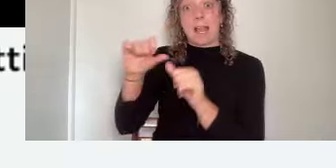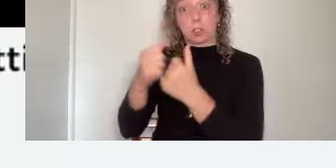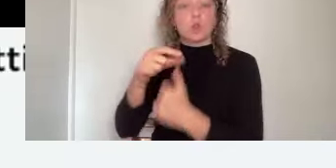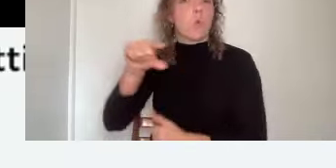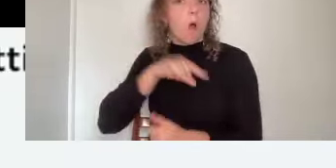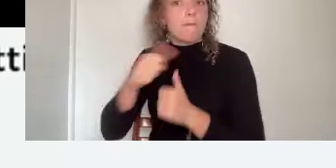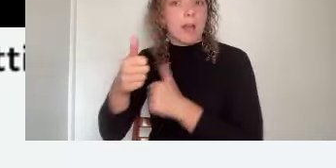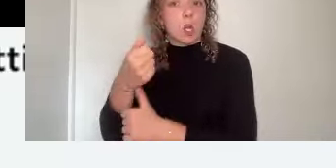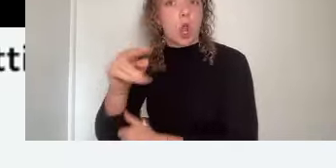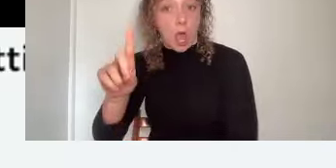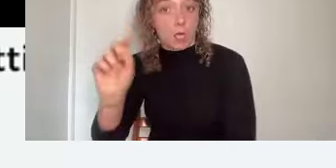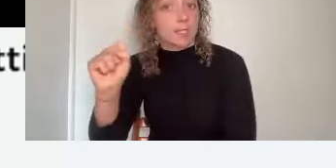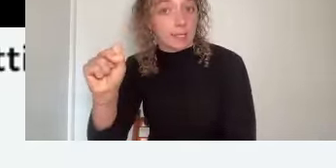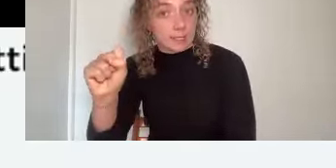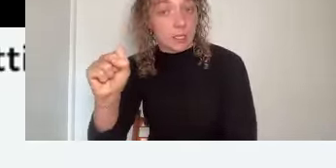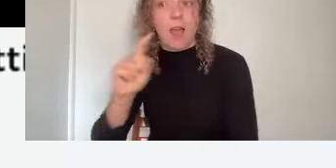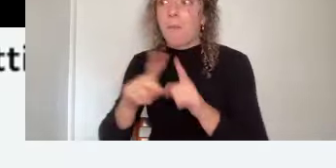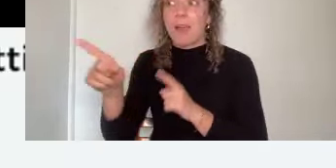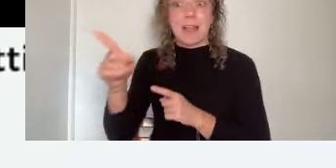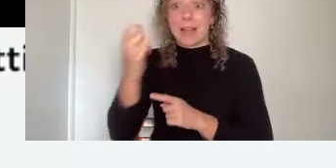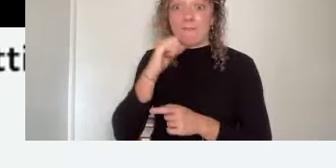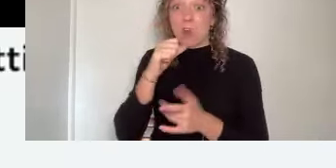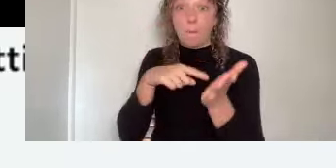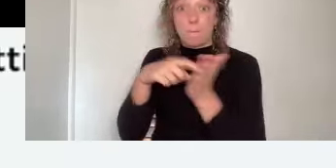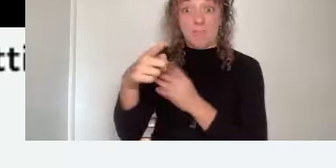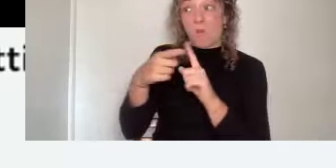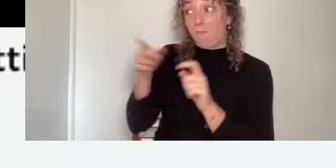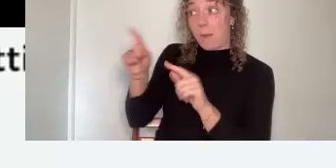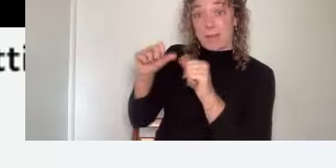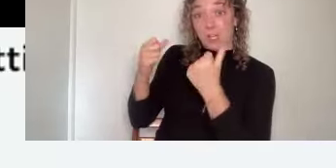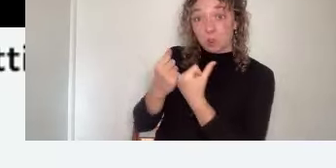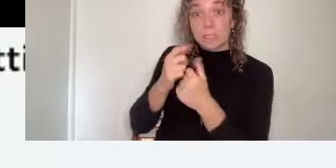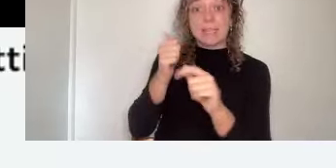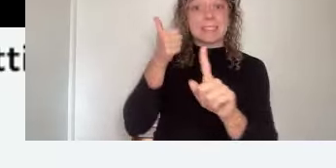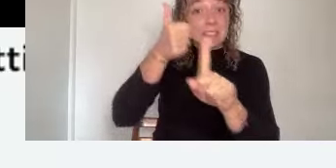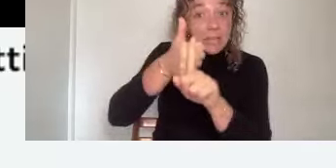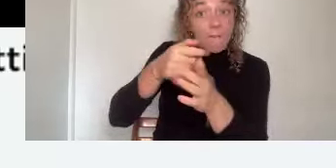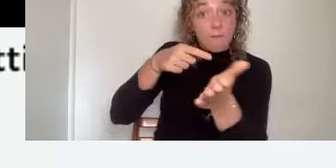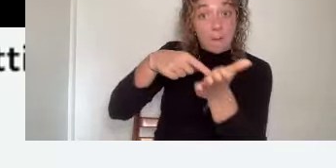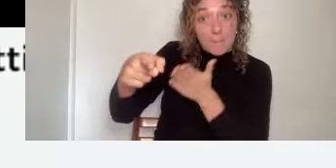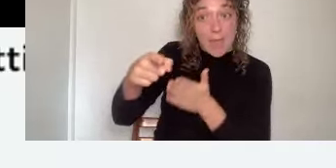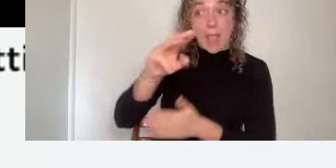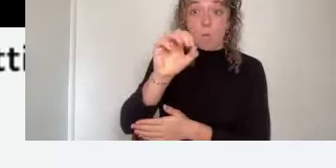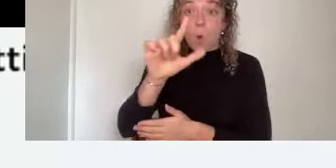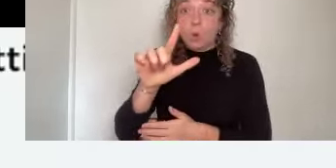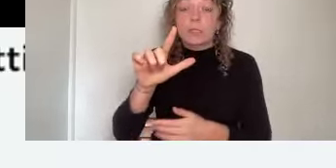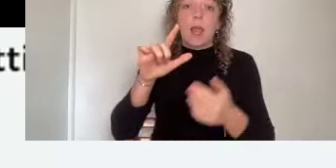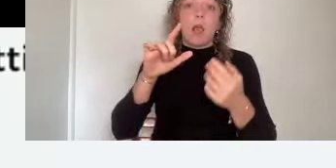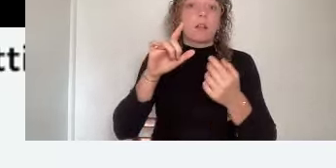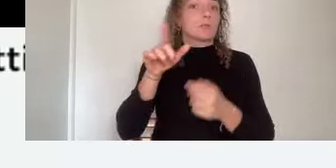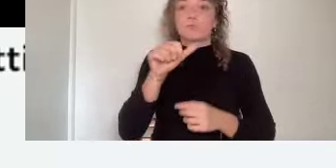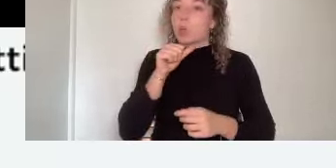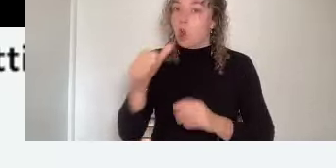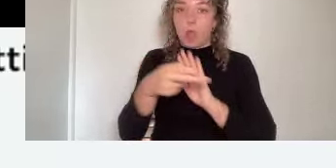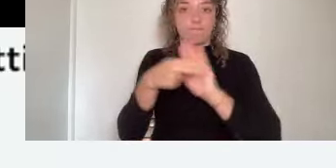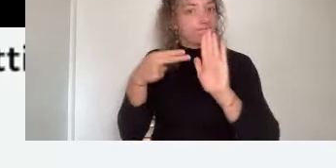HUD, but those who are not paid for by an agency who are self-paying at a motel are also not considered